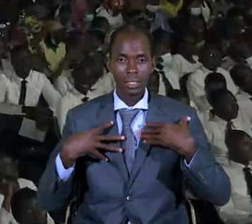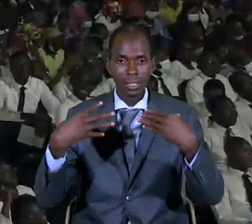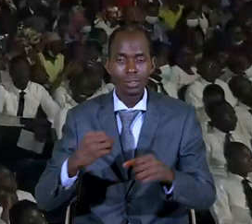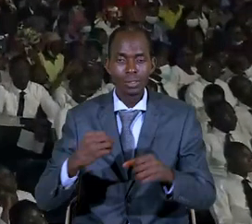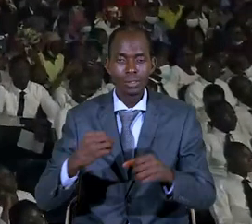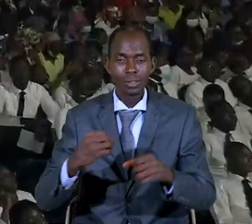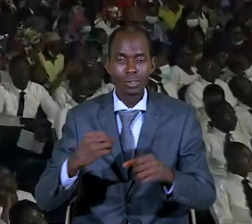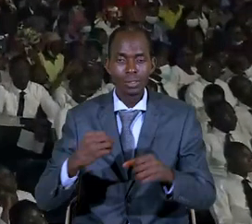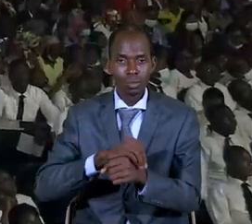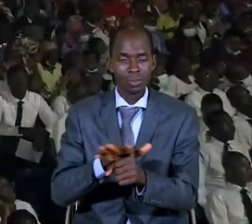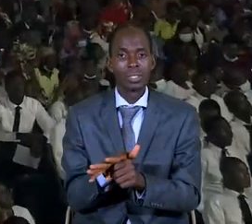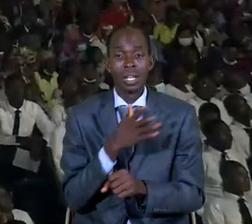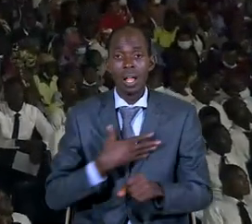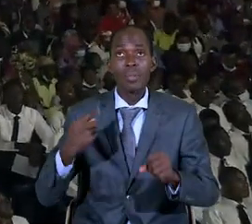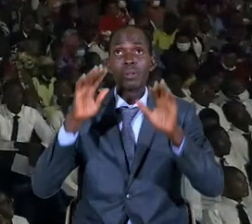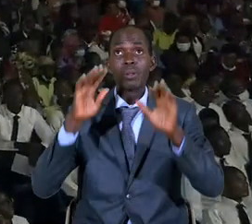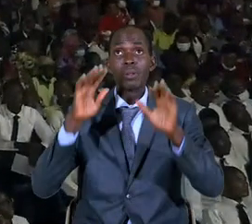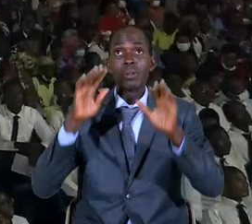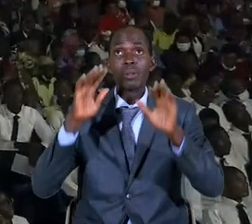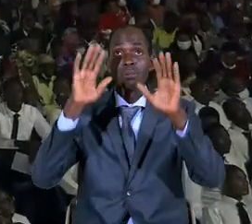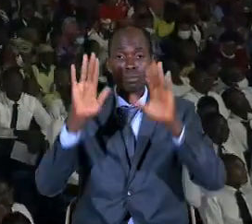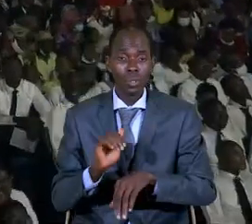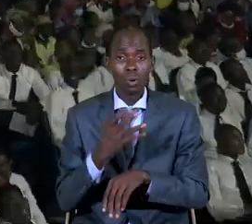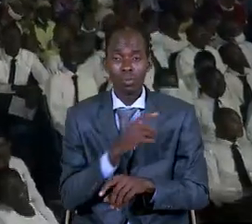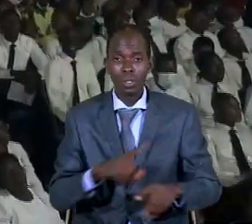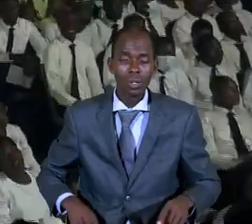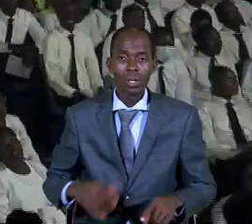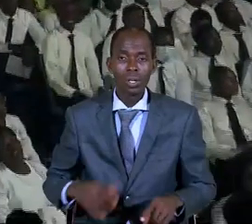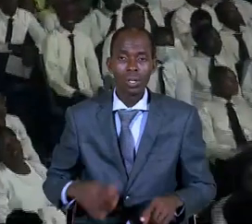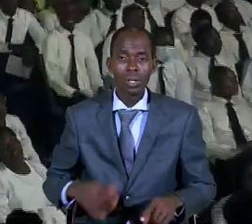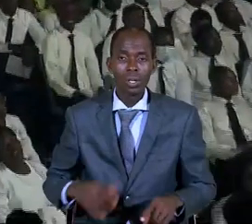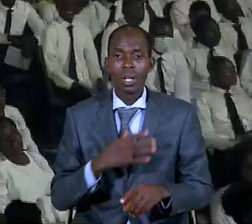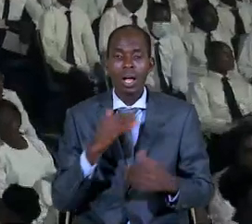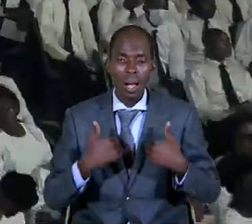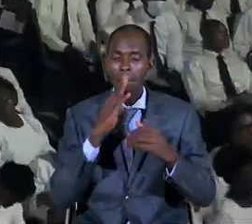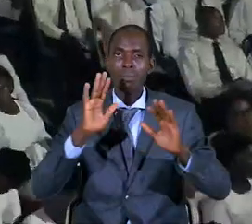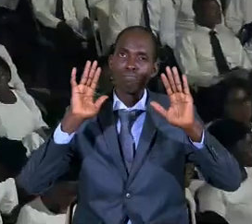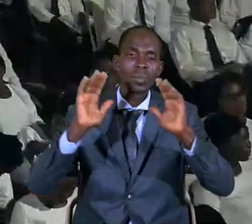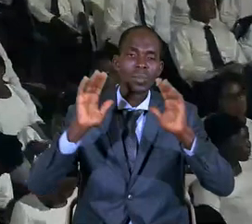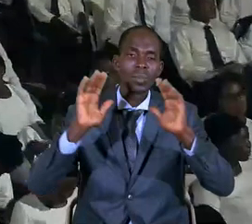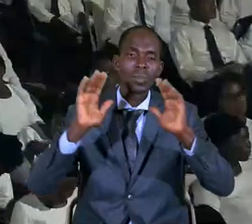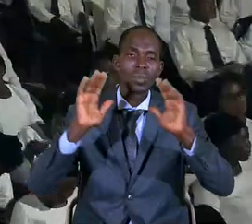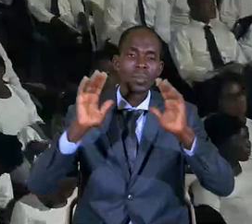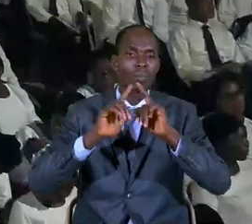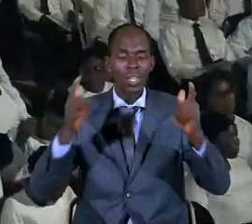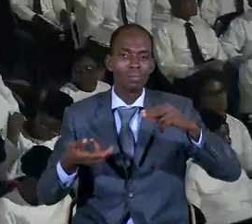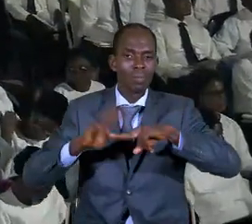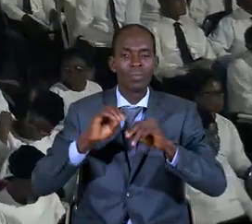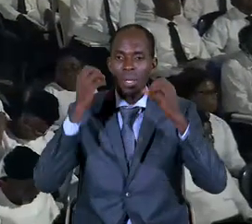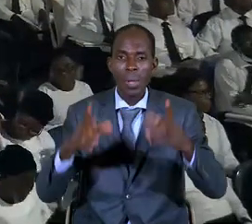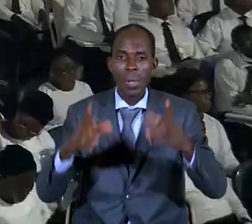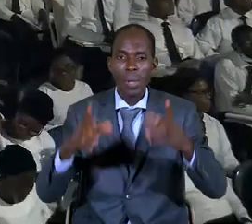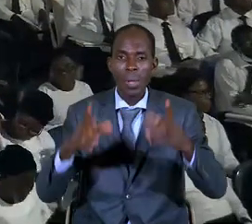pandemic. And the miracle of the Lord have been marvelous and multiplied in very many lives.